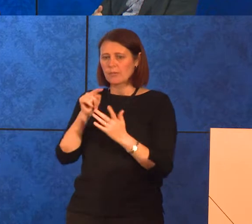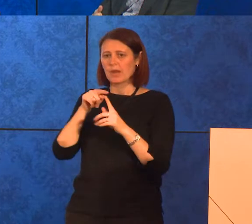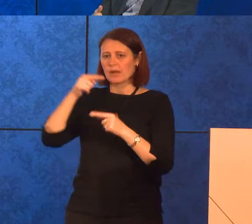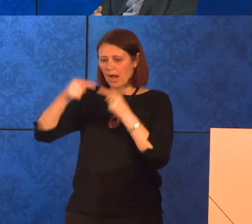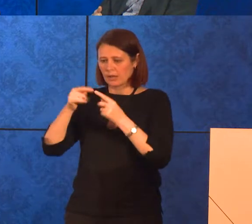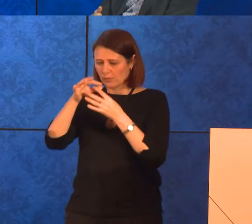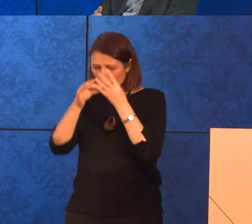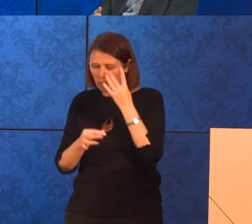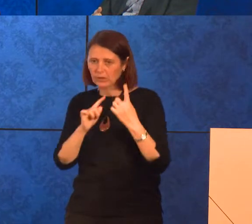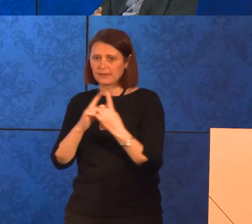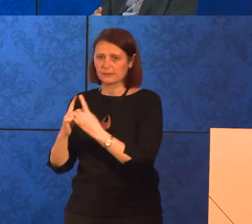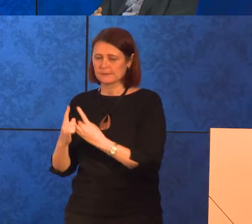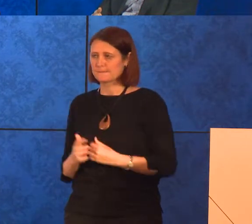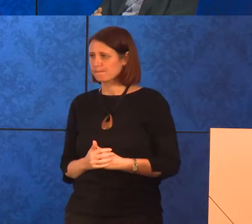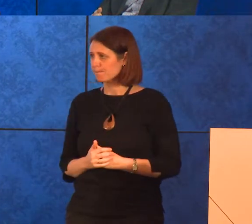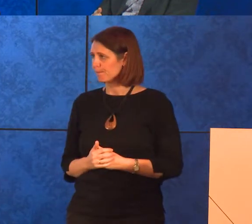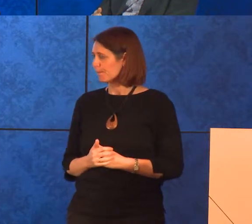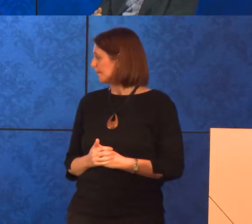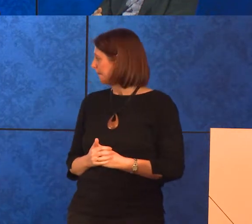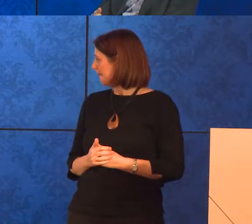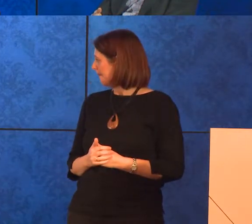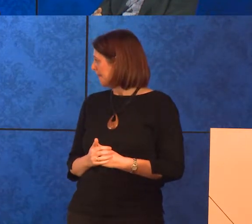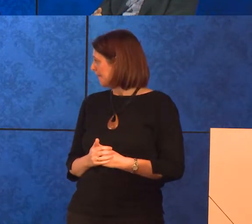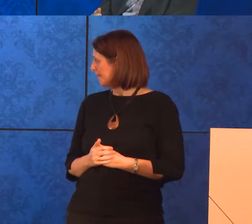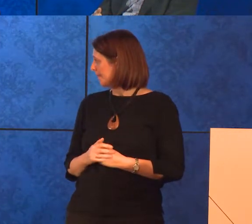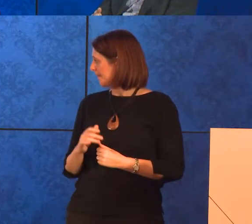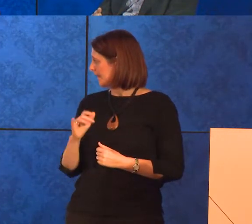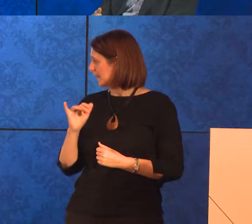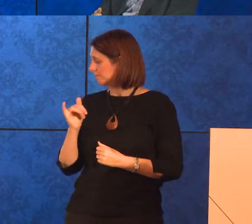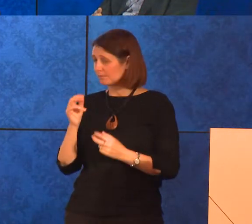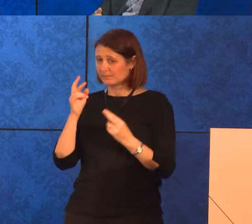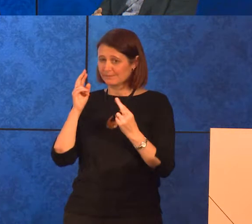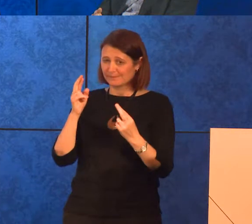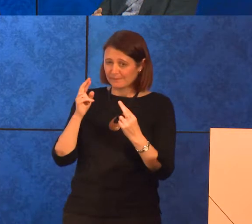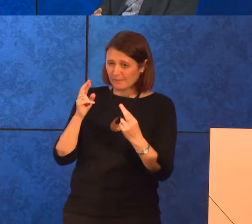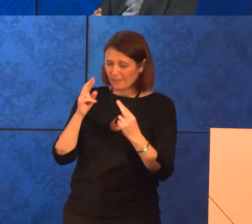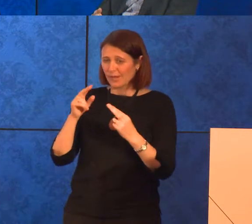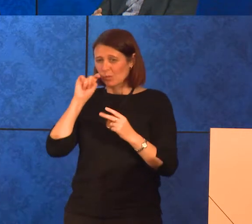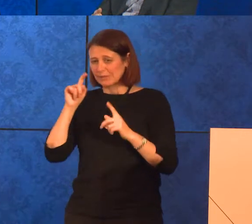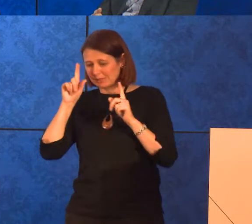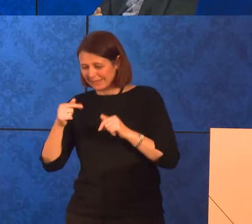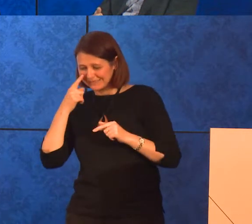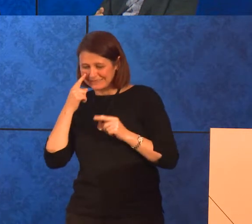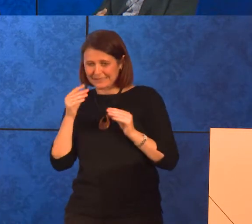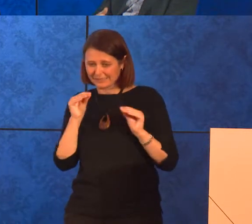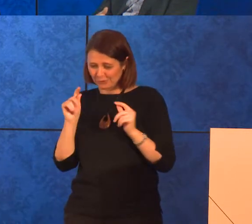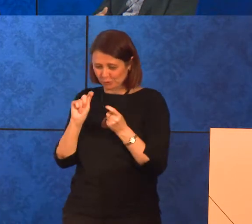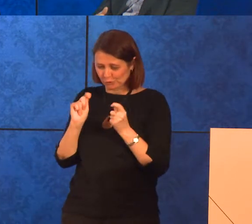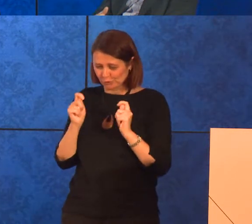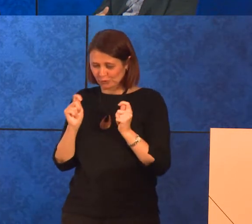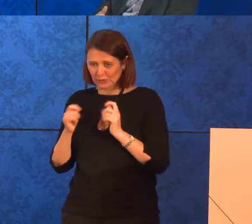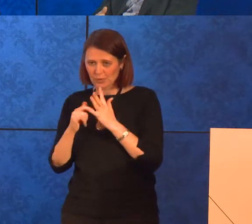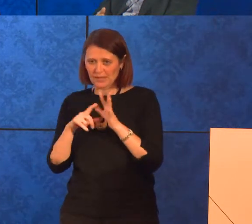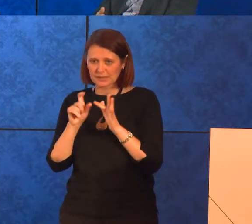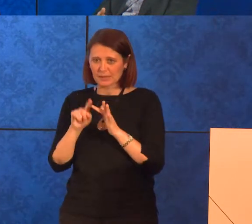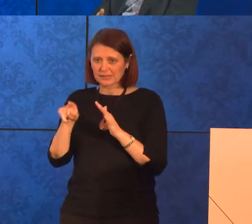all of those things. I think we are maybe, touch wood, slowly starting to see some movement in that space, but